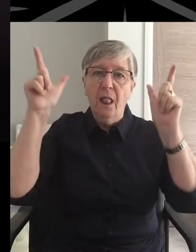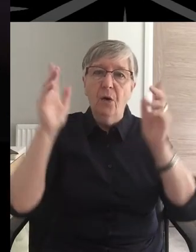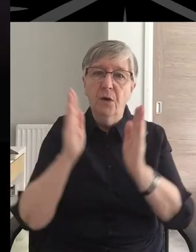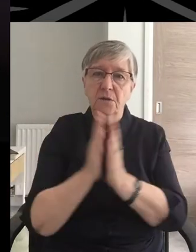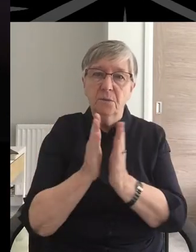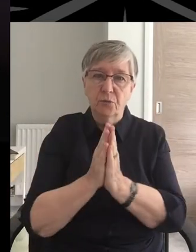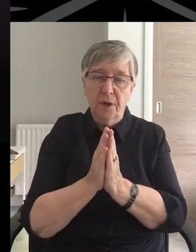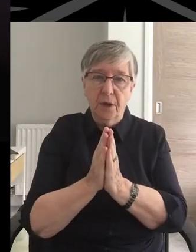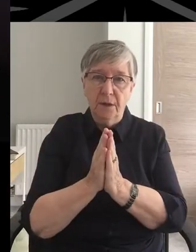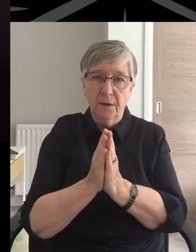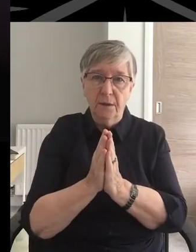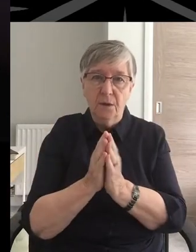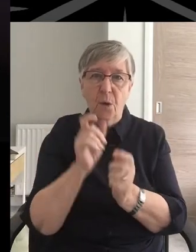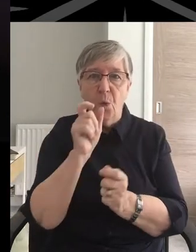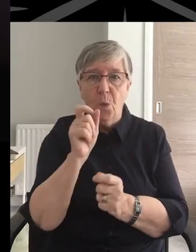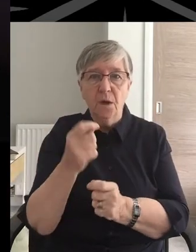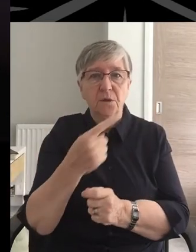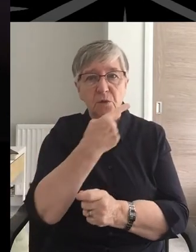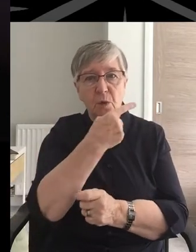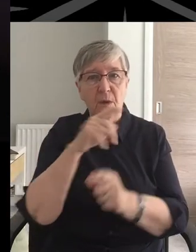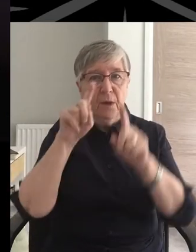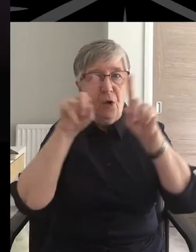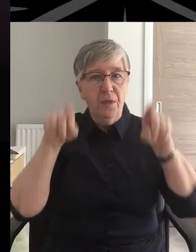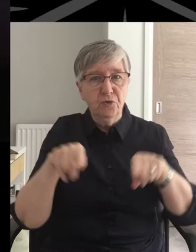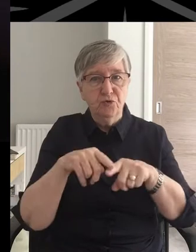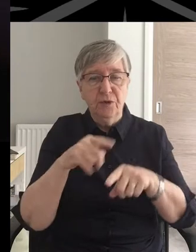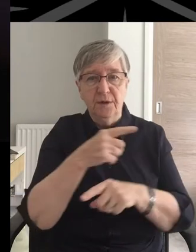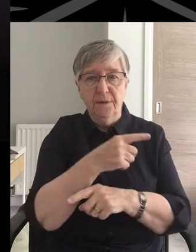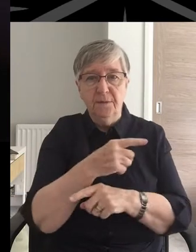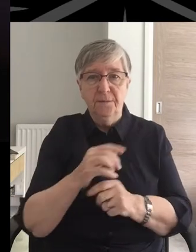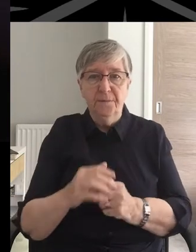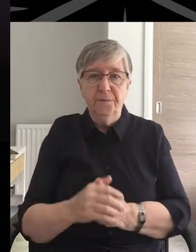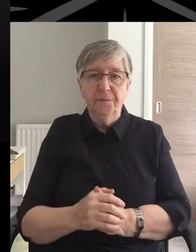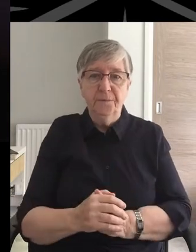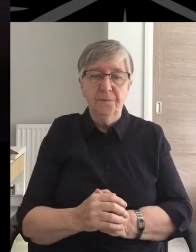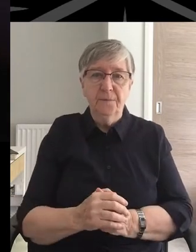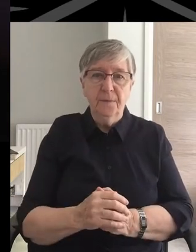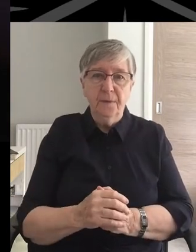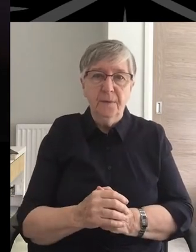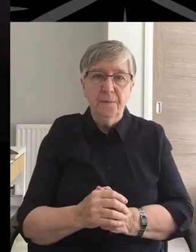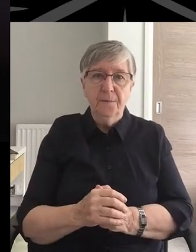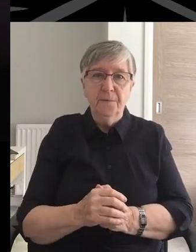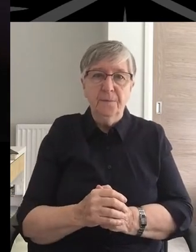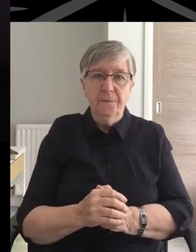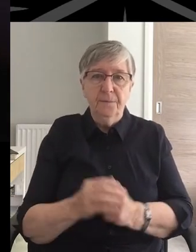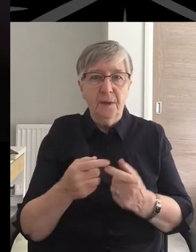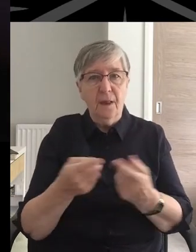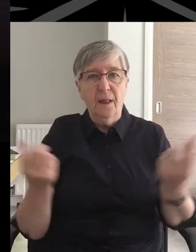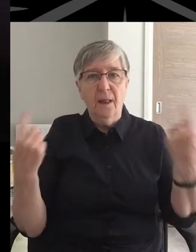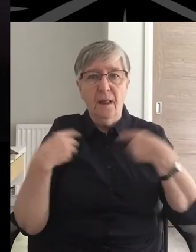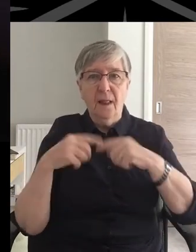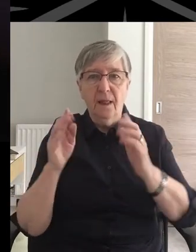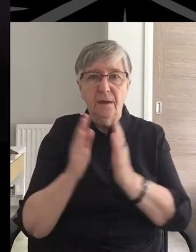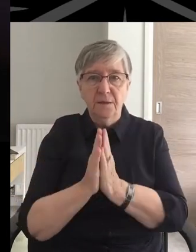Prayer. The form of that prayer that we use, words for that, will be on the screen. Let us pray.